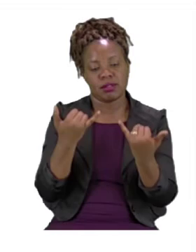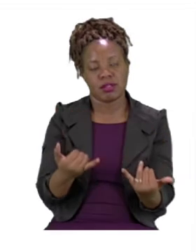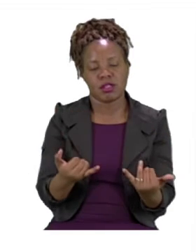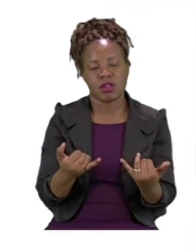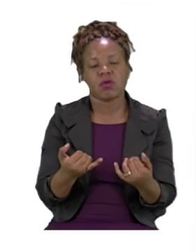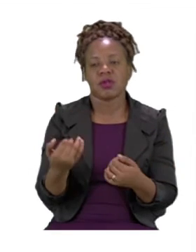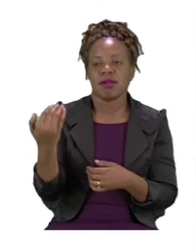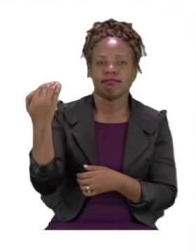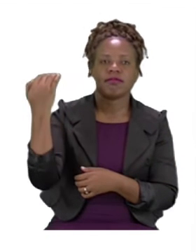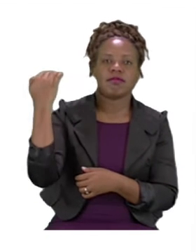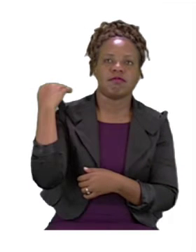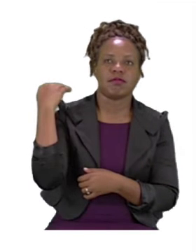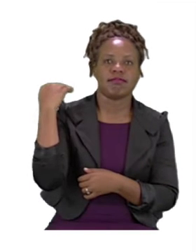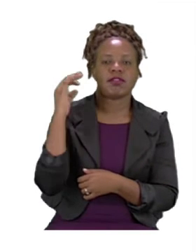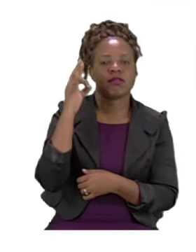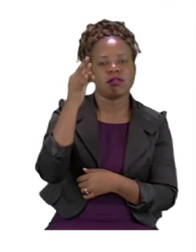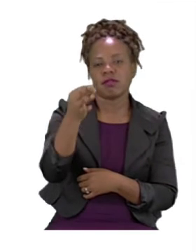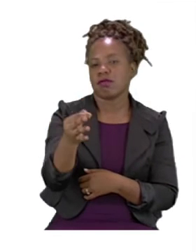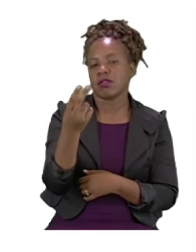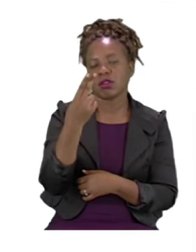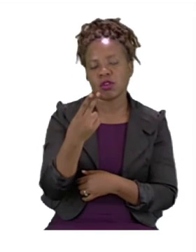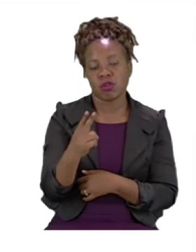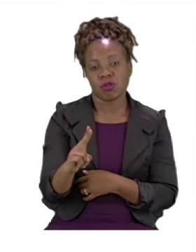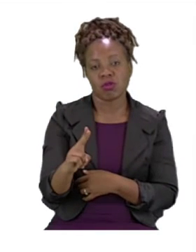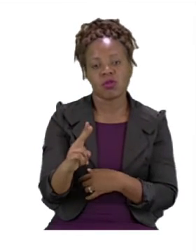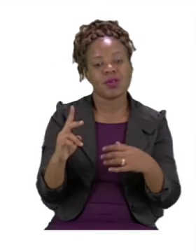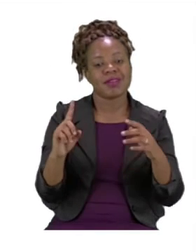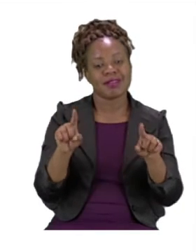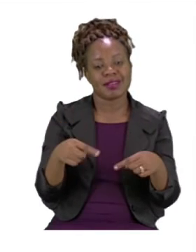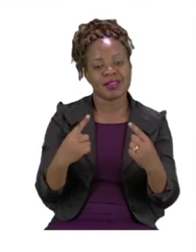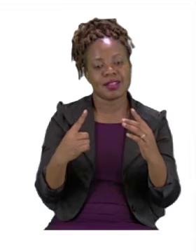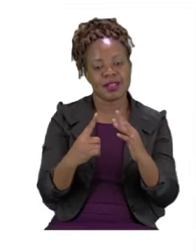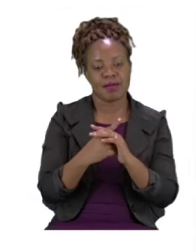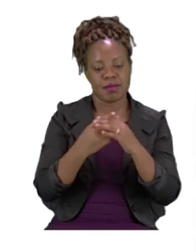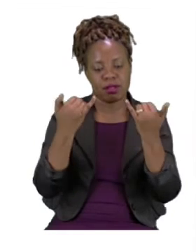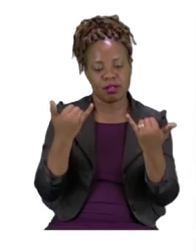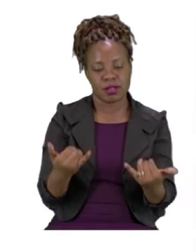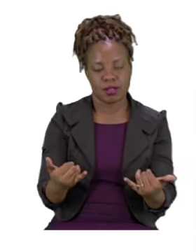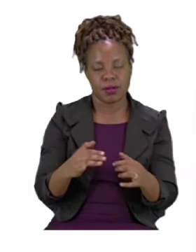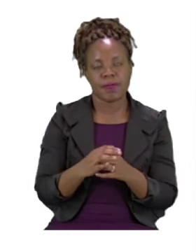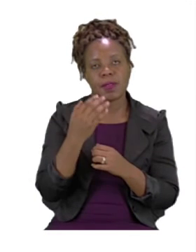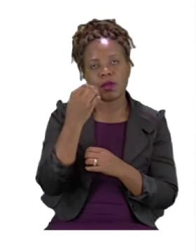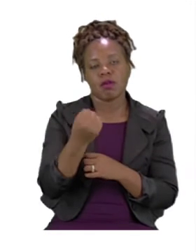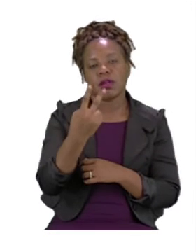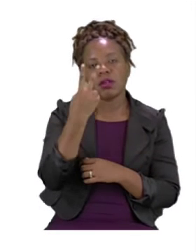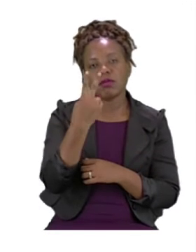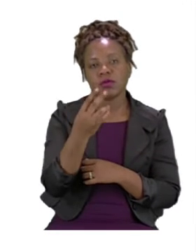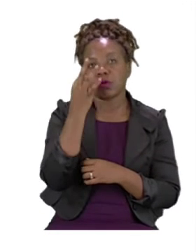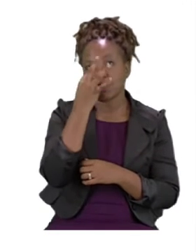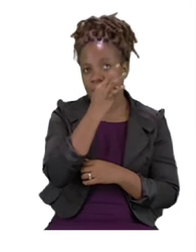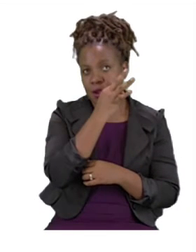happening right now. The two flowers that we have words that are going to help